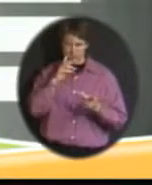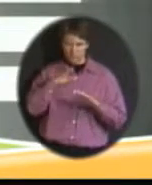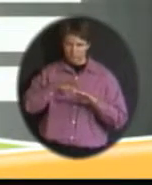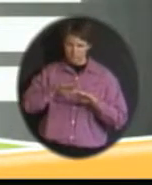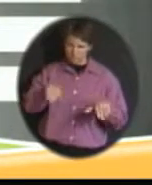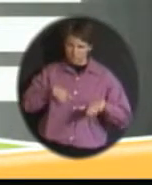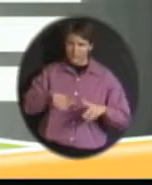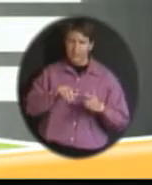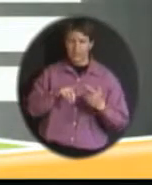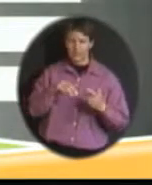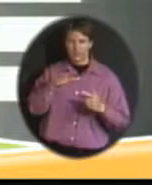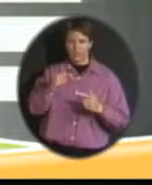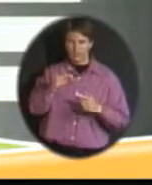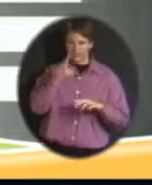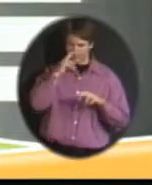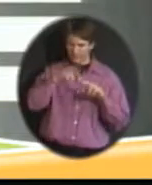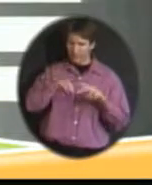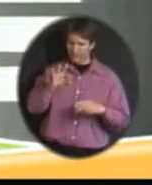games and get some exercise.